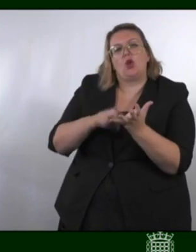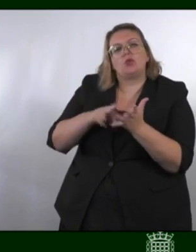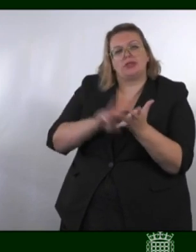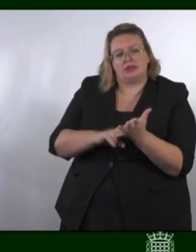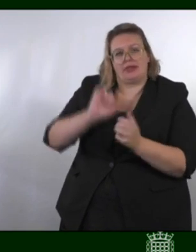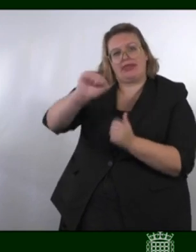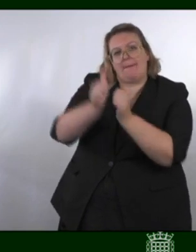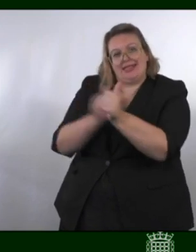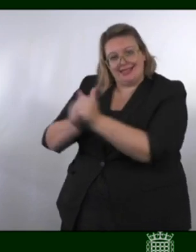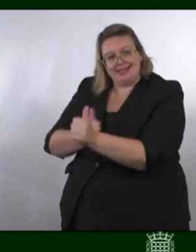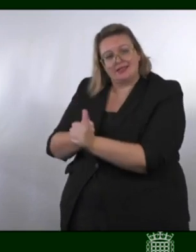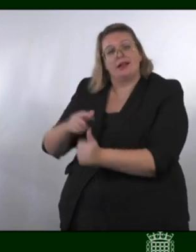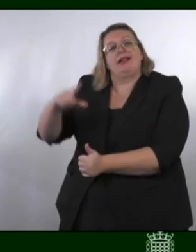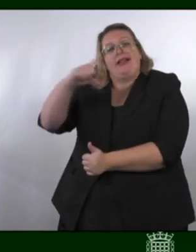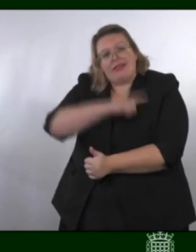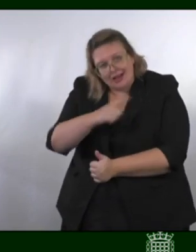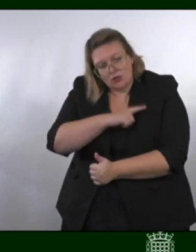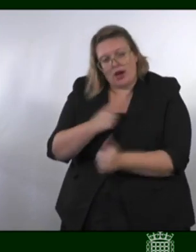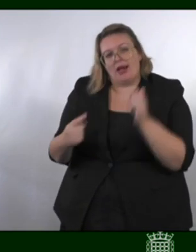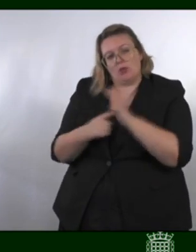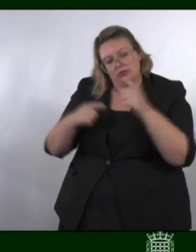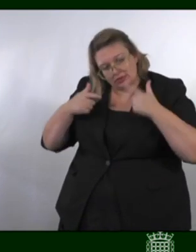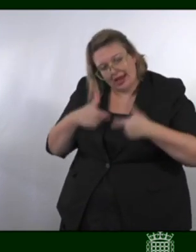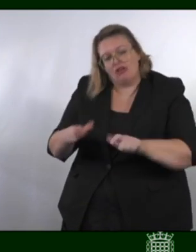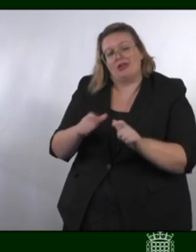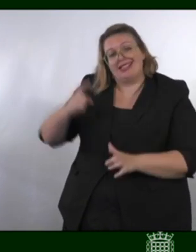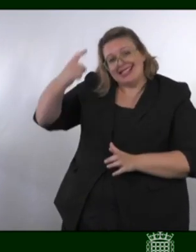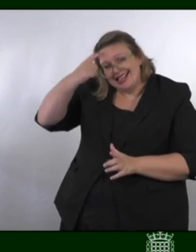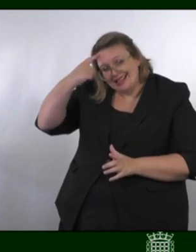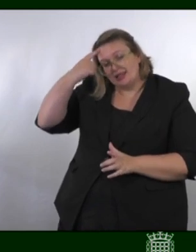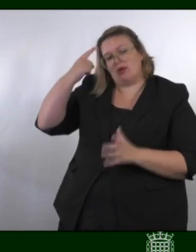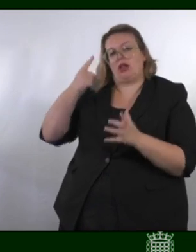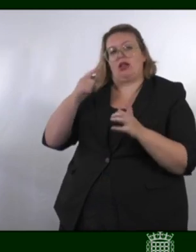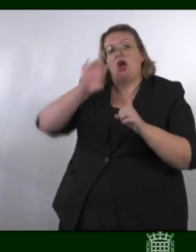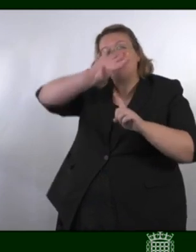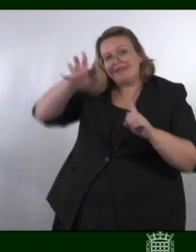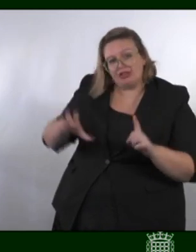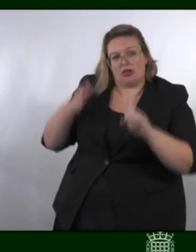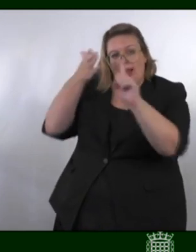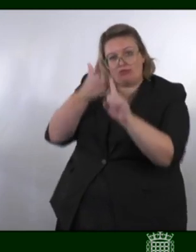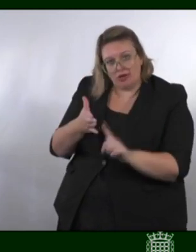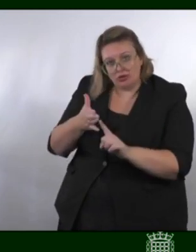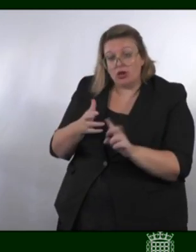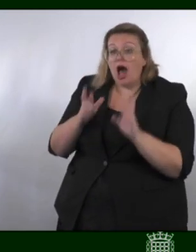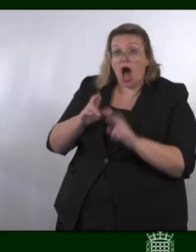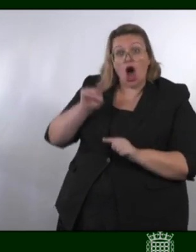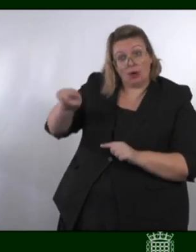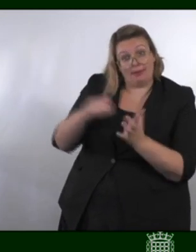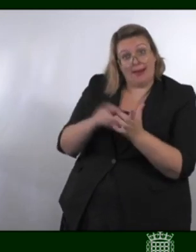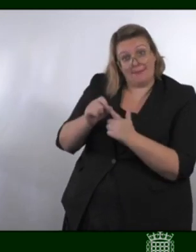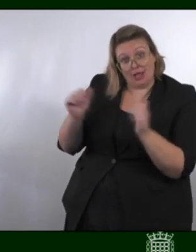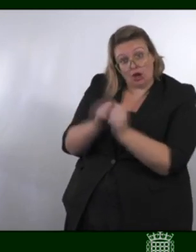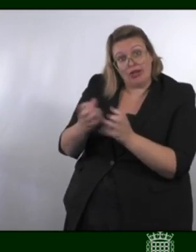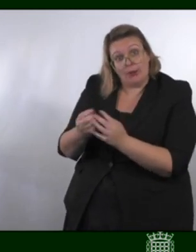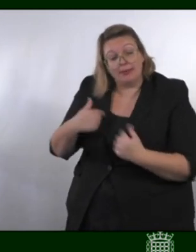with the sensible, balanced, regional, local approach that we are. And I hope she agrees with me that it would make no sense at all